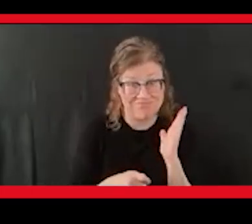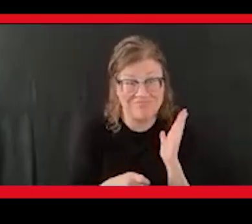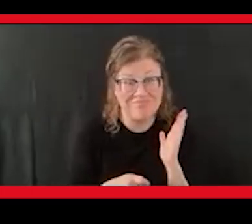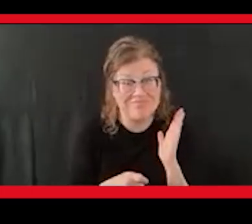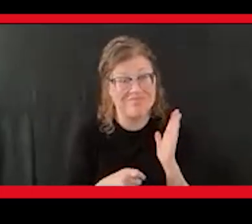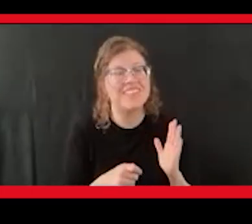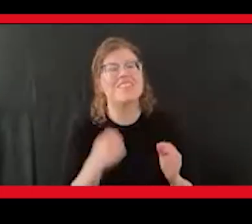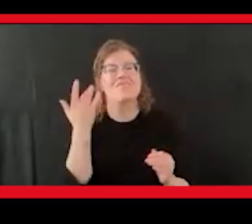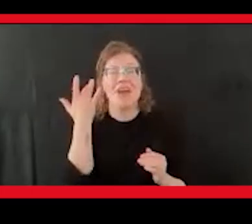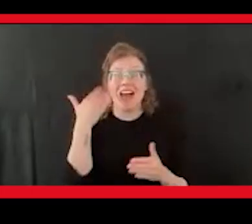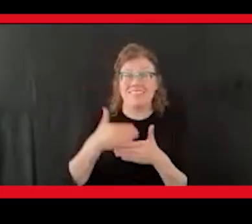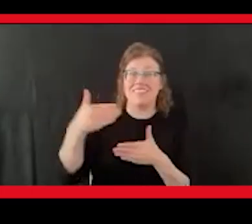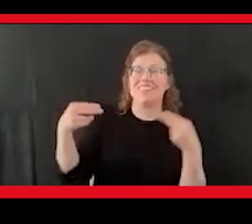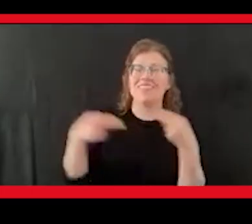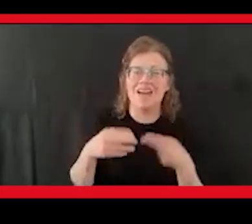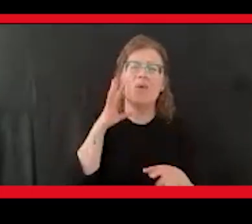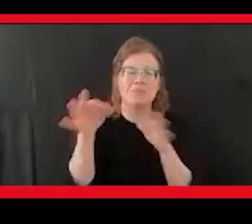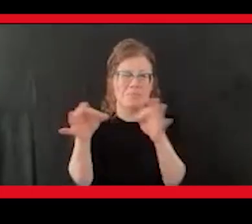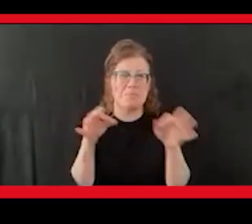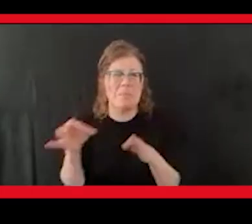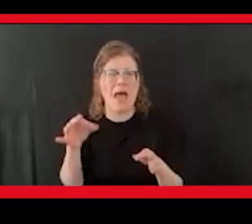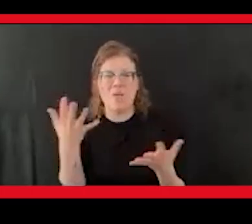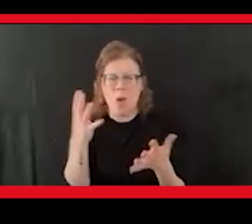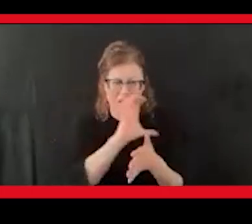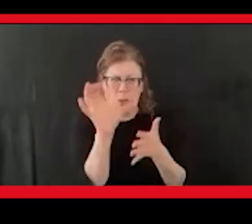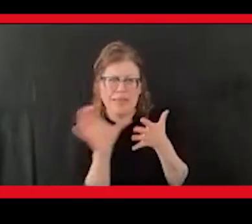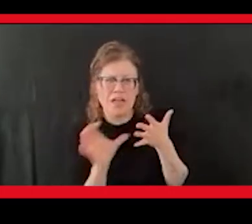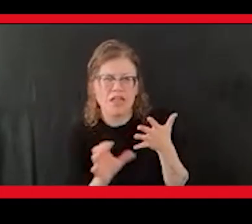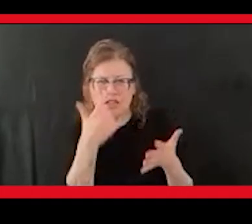criteria and the corresponding written section.